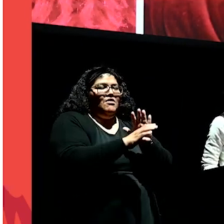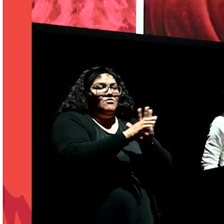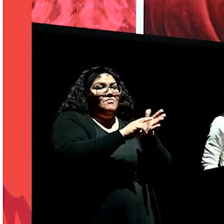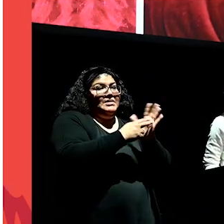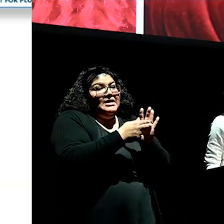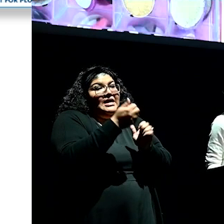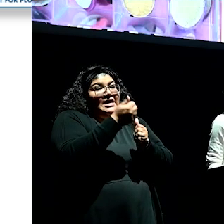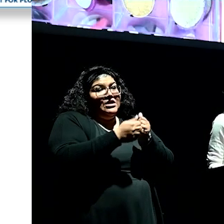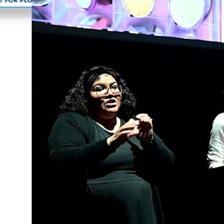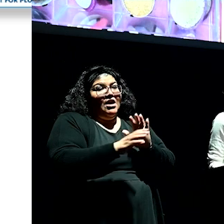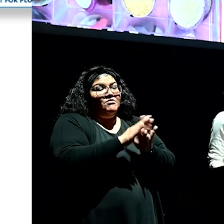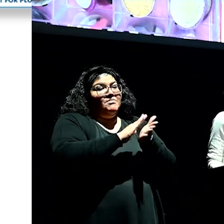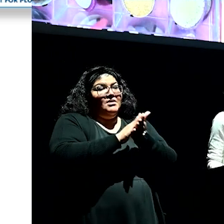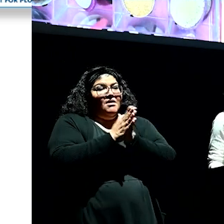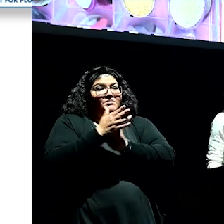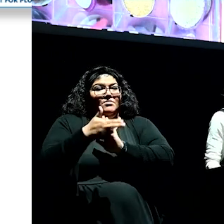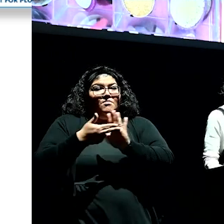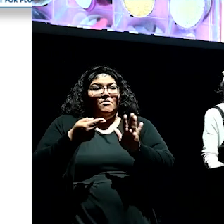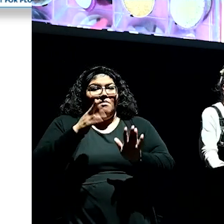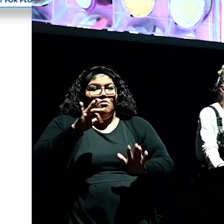brand.